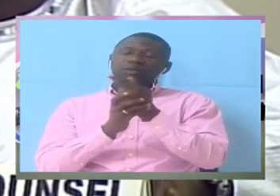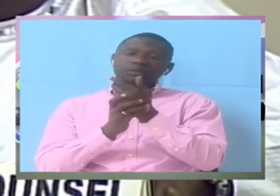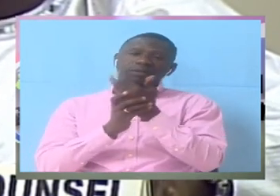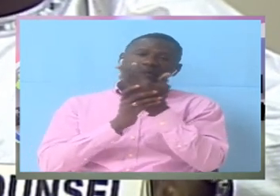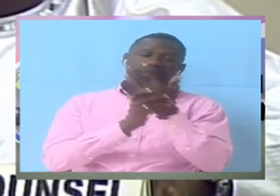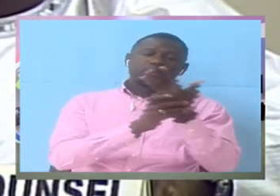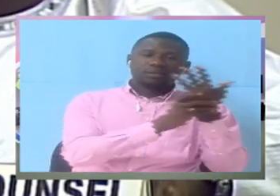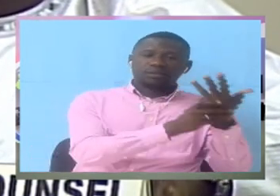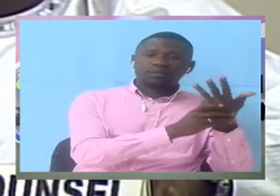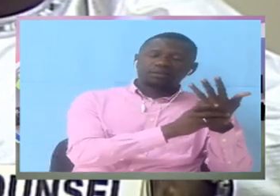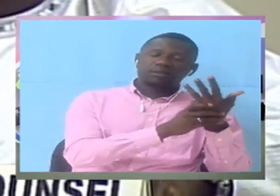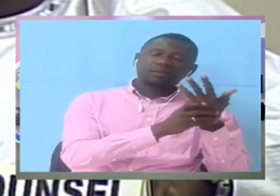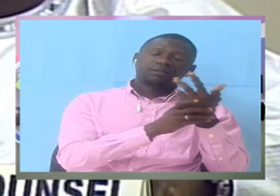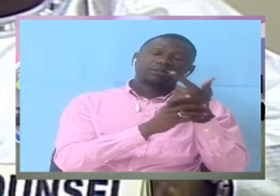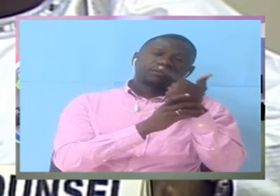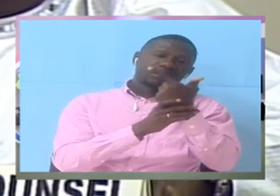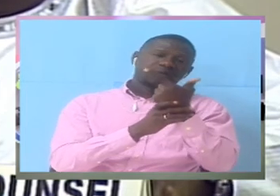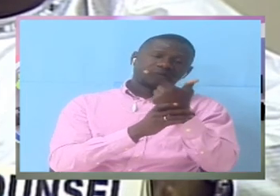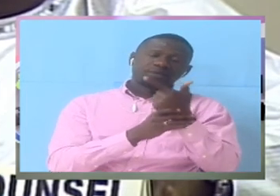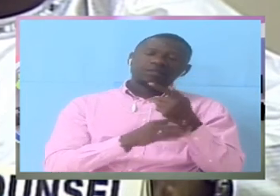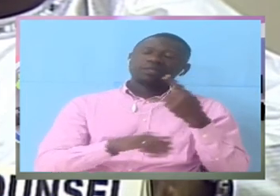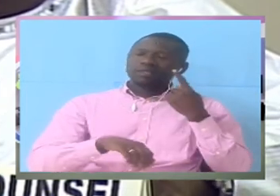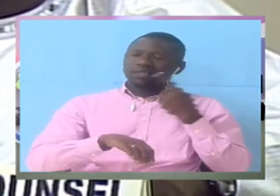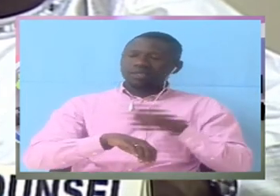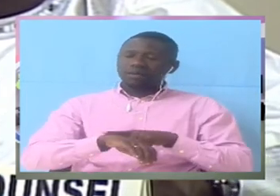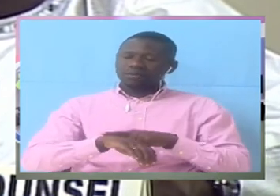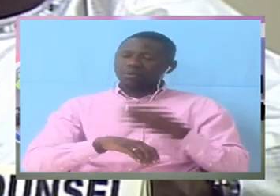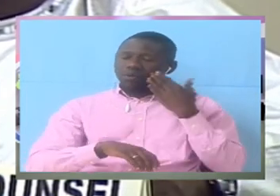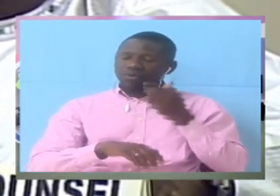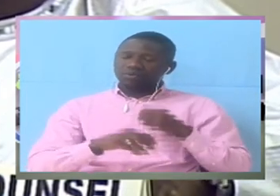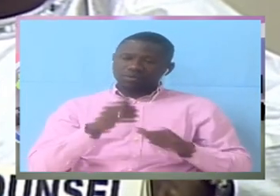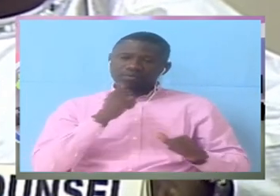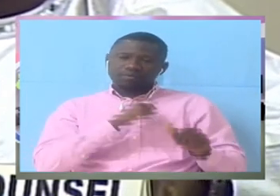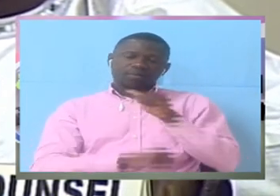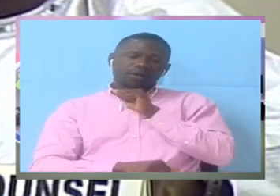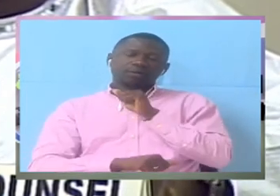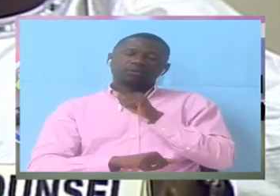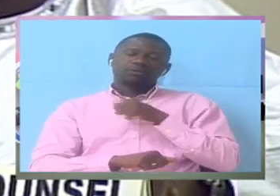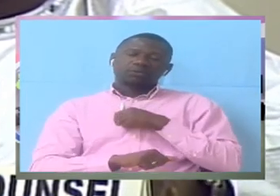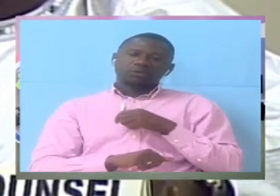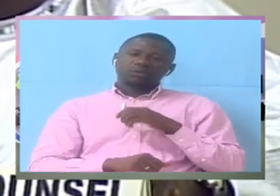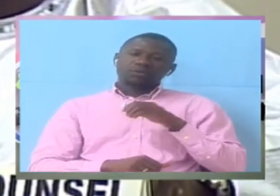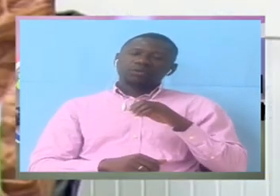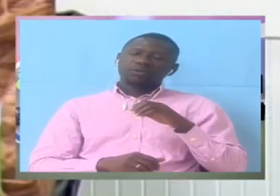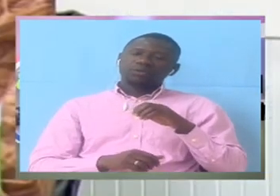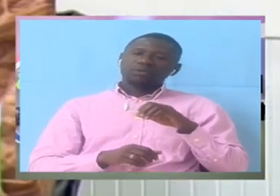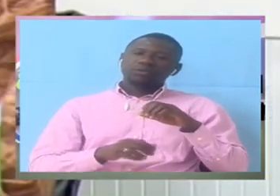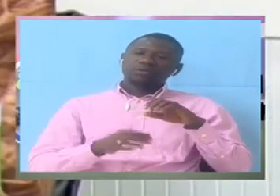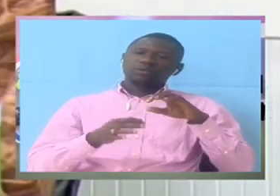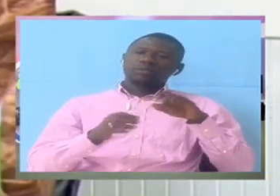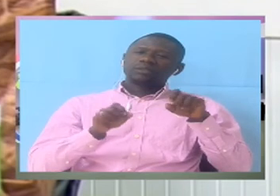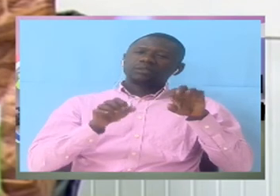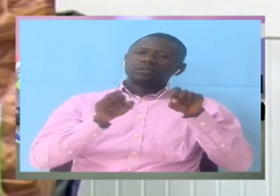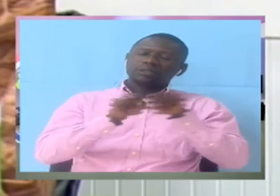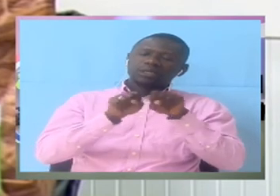1997. Mm-hmm. When you were deployed back to the Federal, mm-hmm. Confederal Army, and